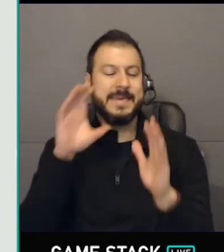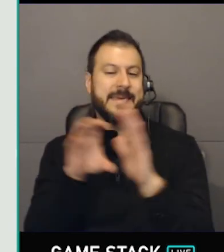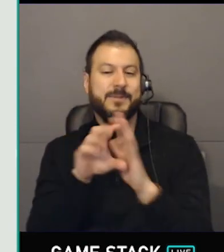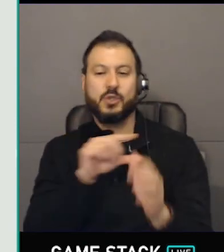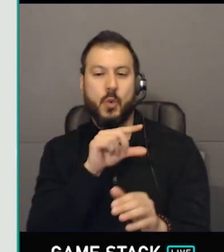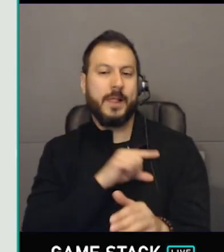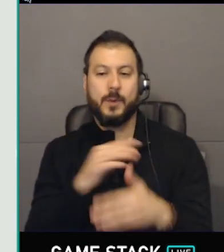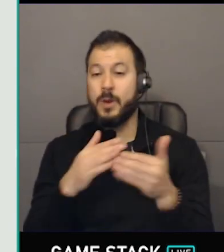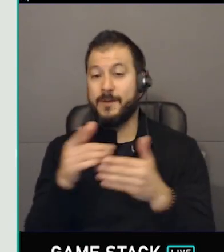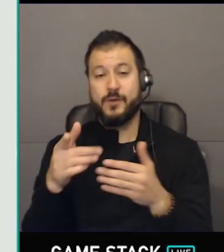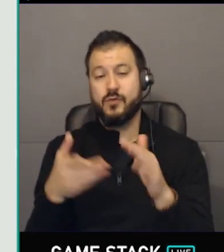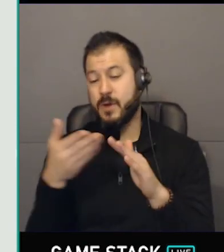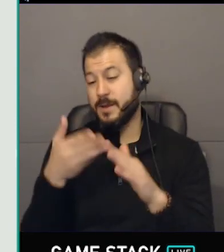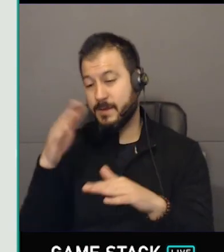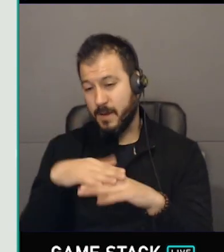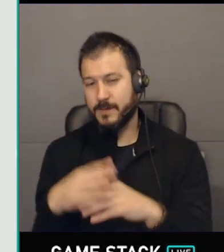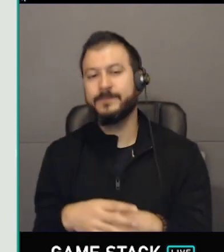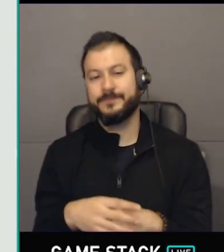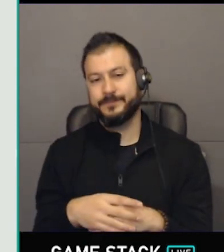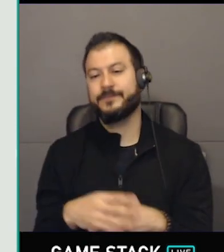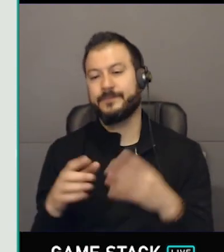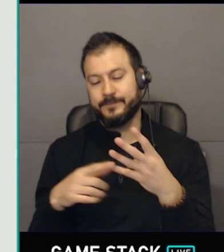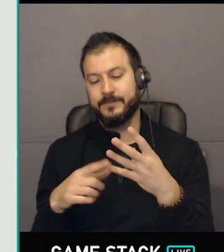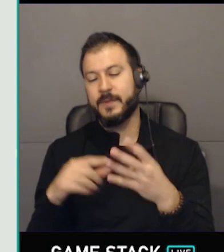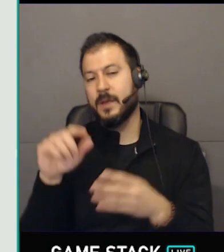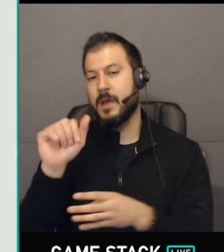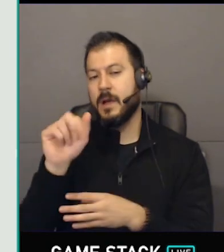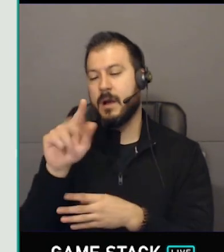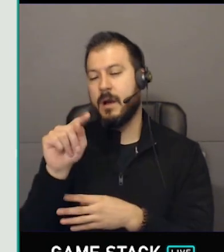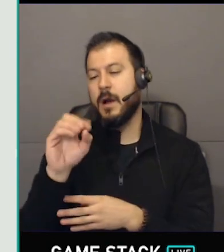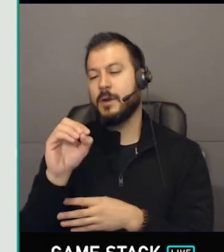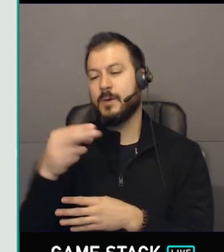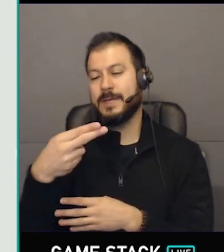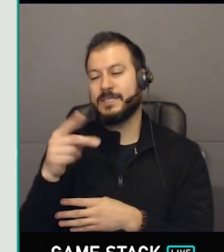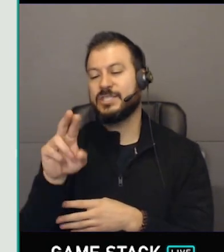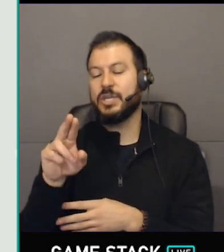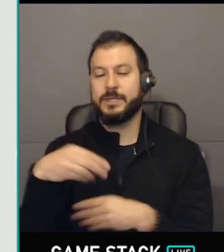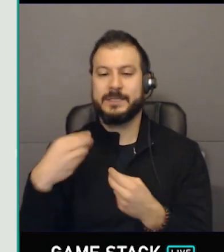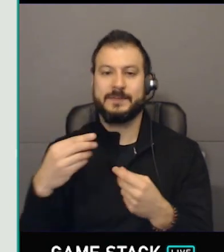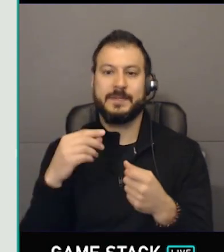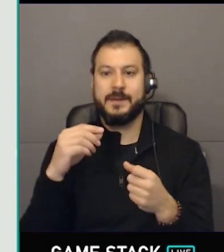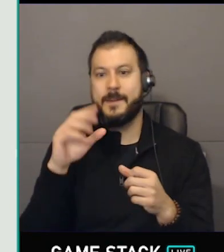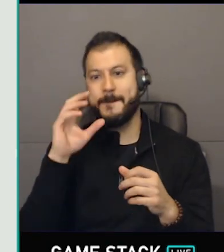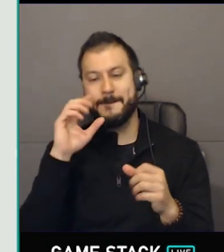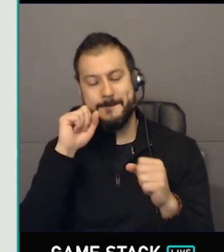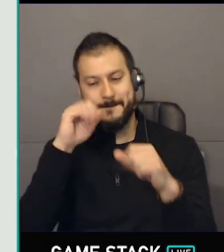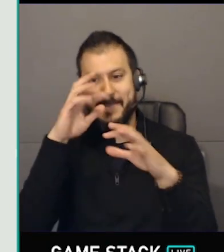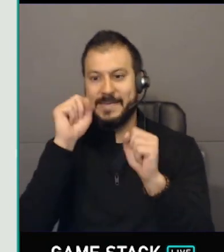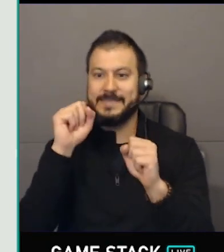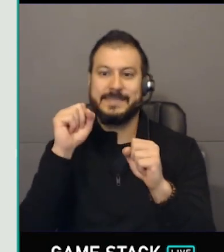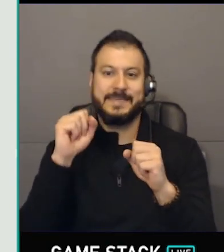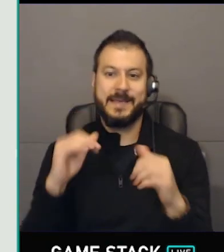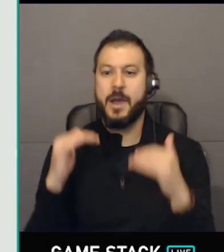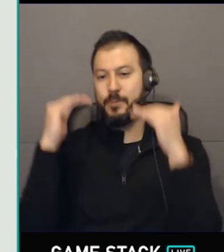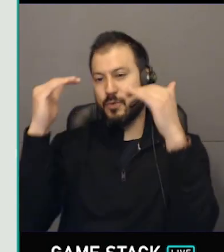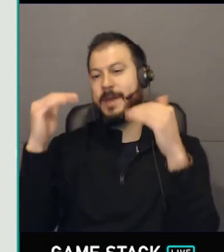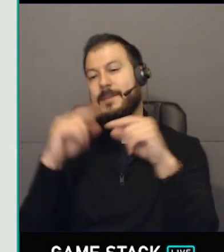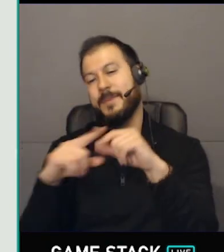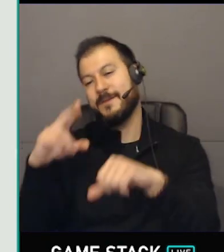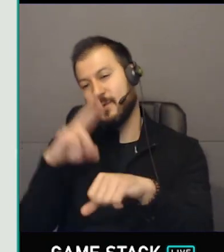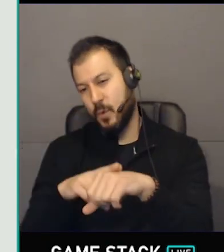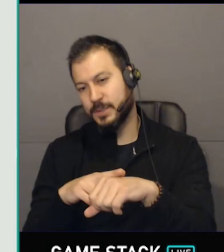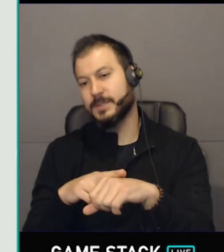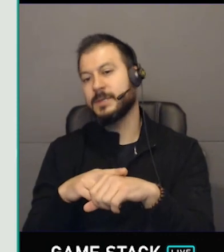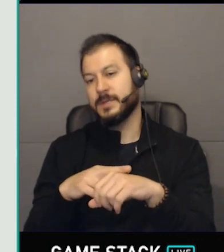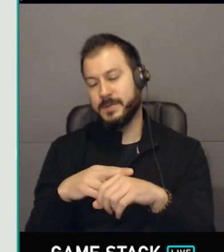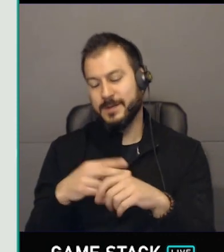on. And finally, Auto HDR provides an amazing visual upgrade for existing SDR games, but of course, ultimate